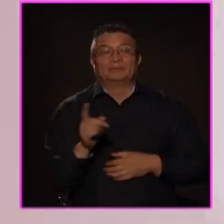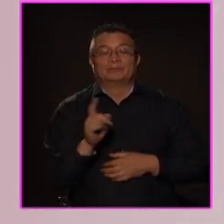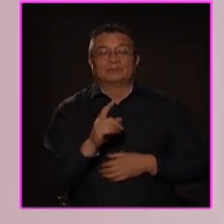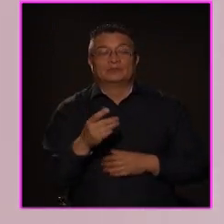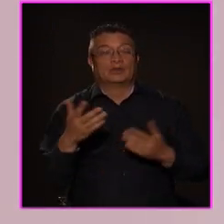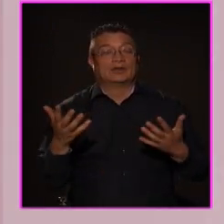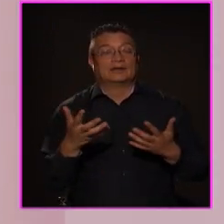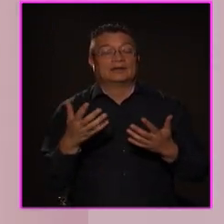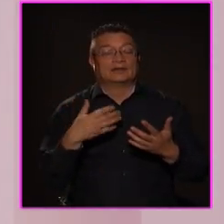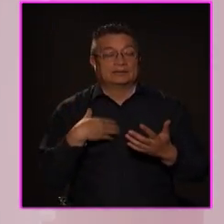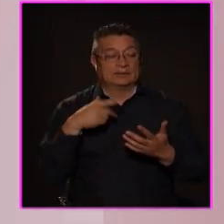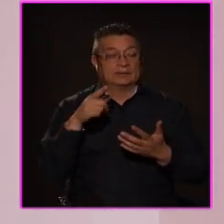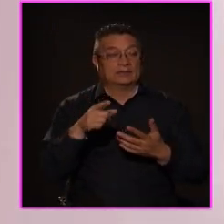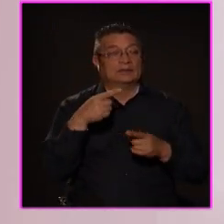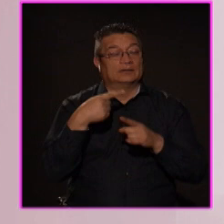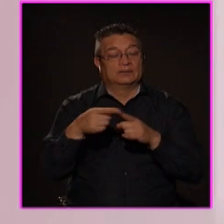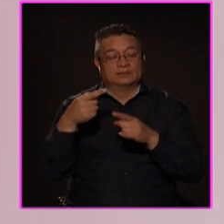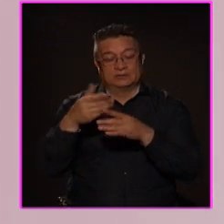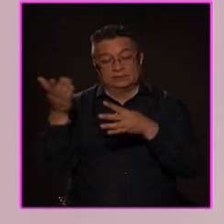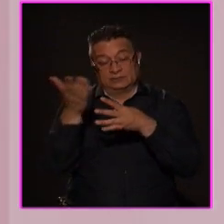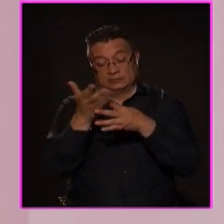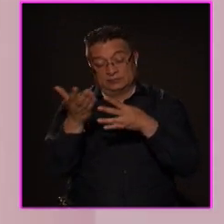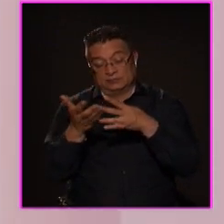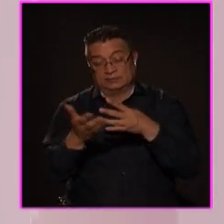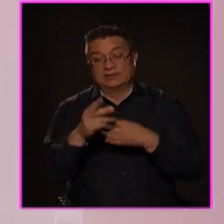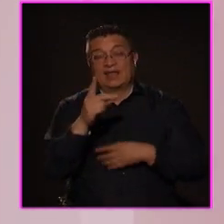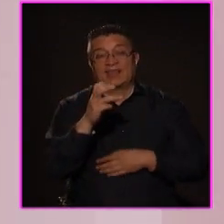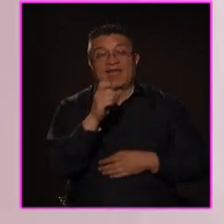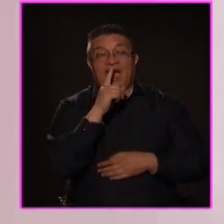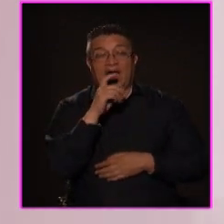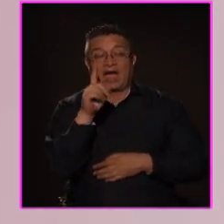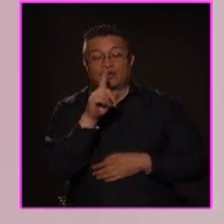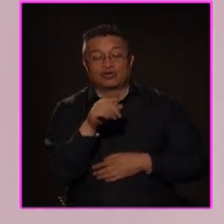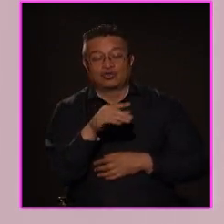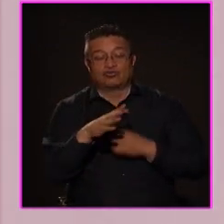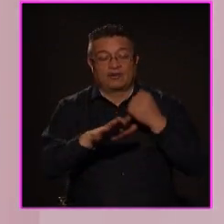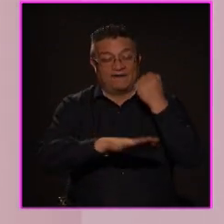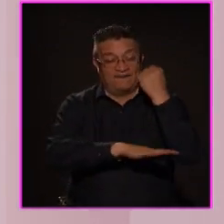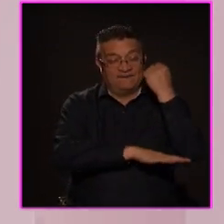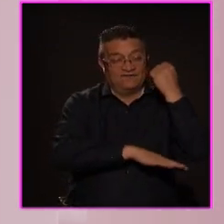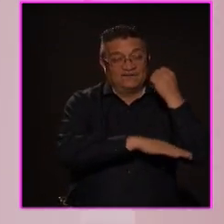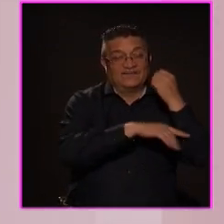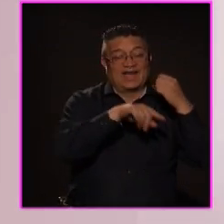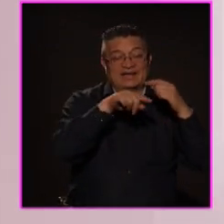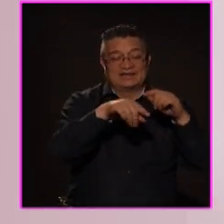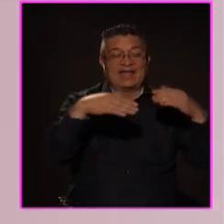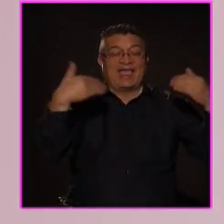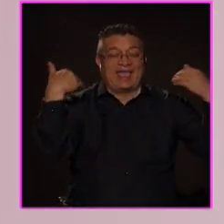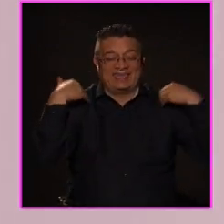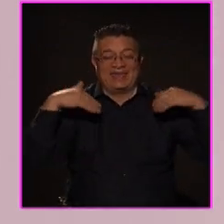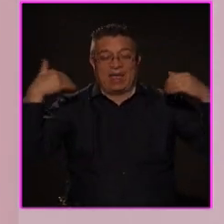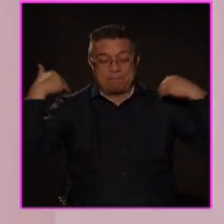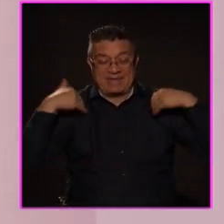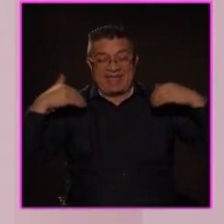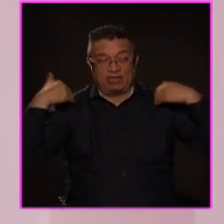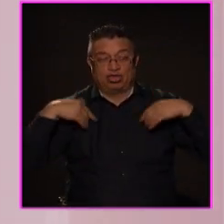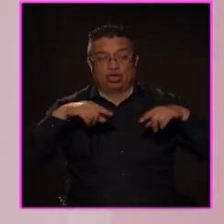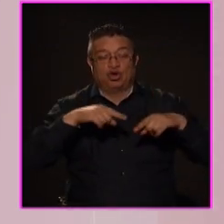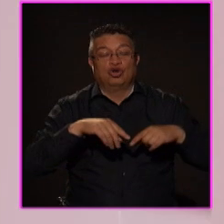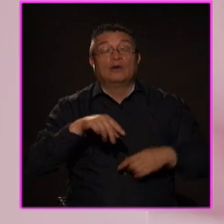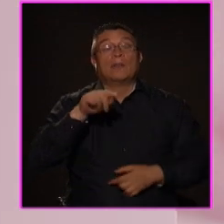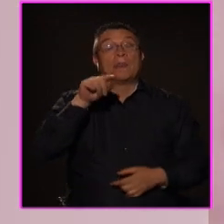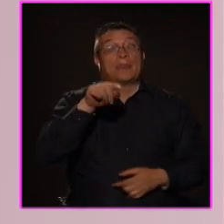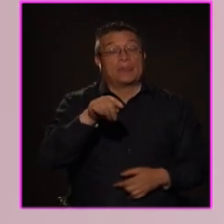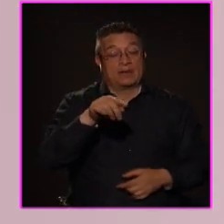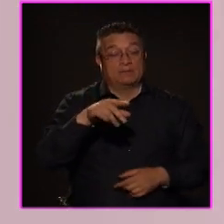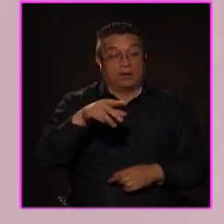data distribution in the training phase. So this is a very basic and fundamental problem